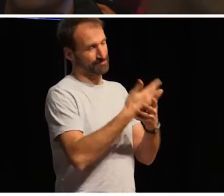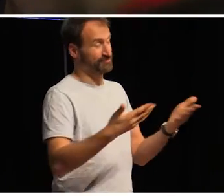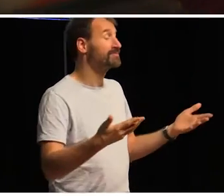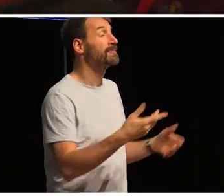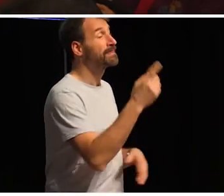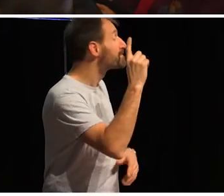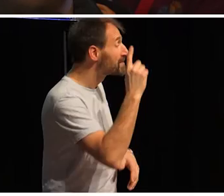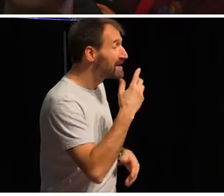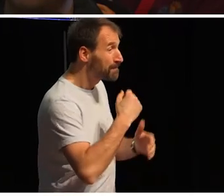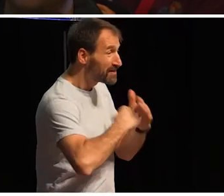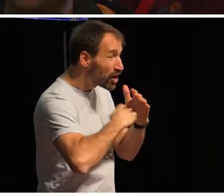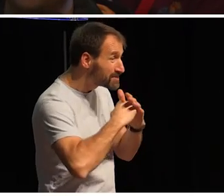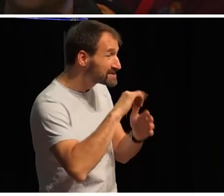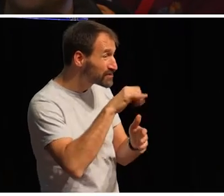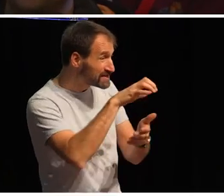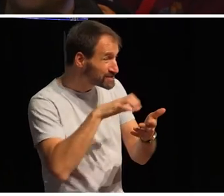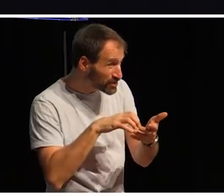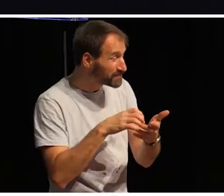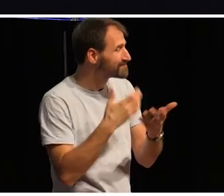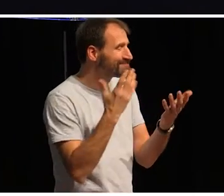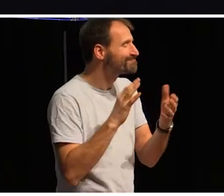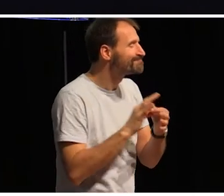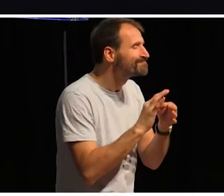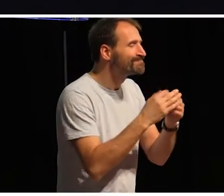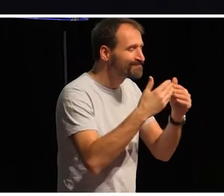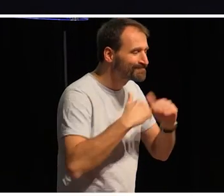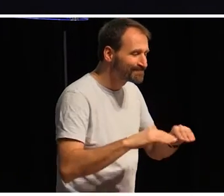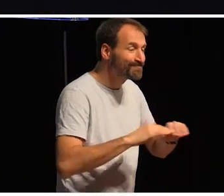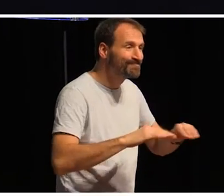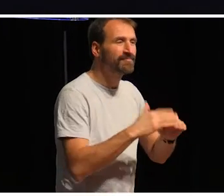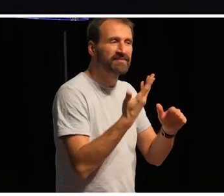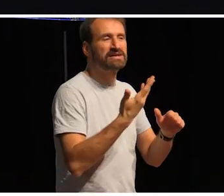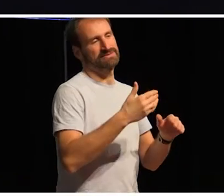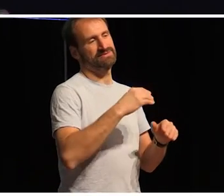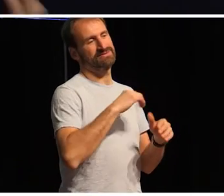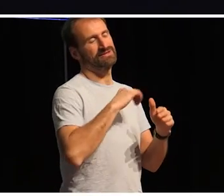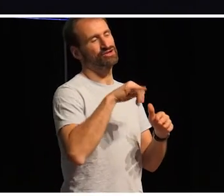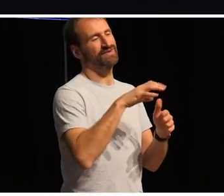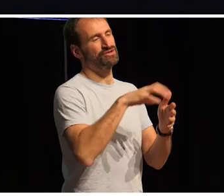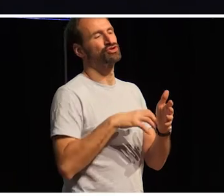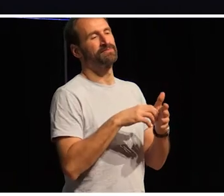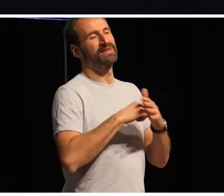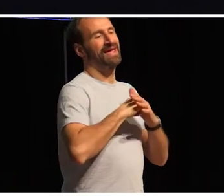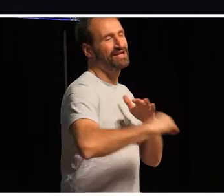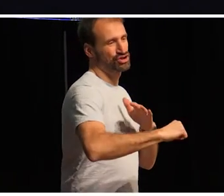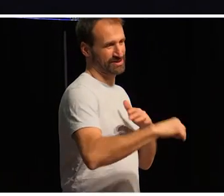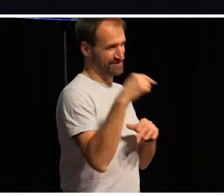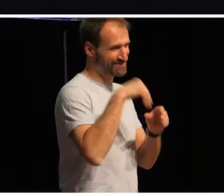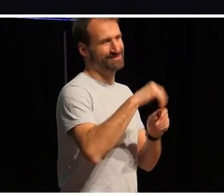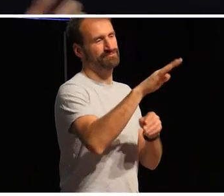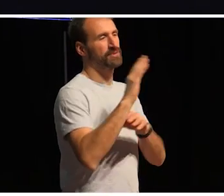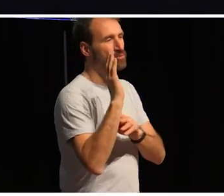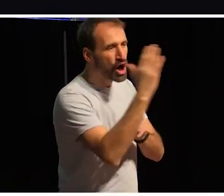of course, comes down to the underlying JavaScript engine, the engine in your browser or in your Node.js app that is powering and speeding up